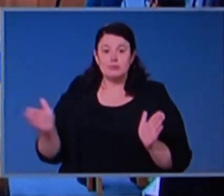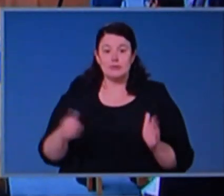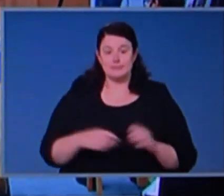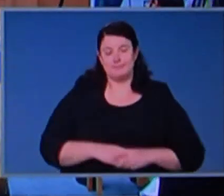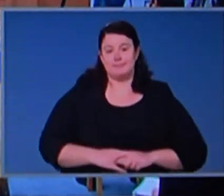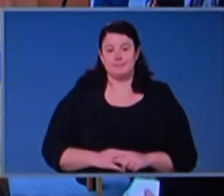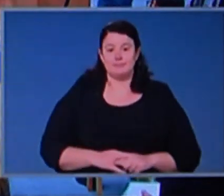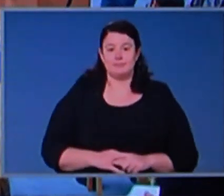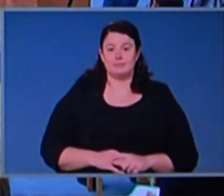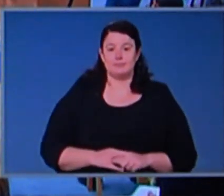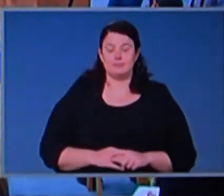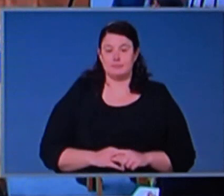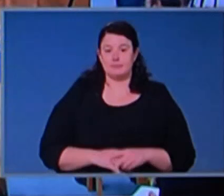front.